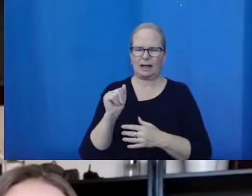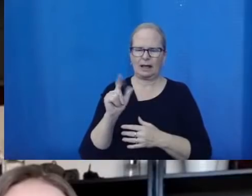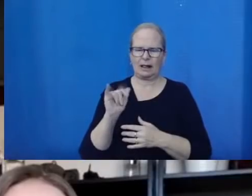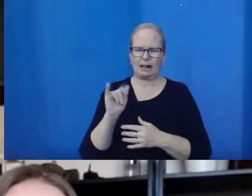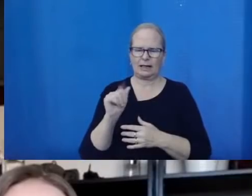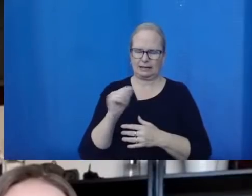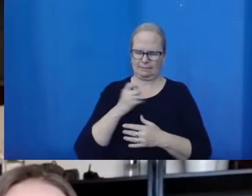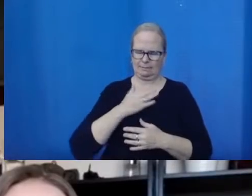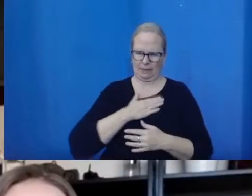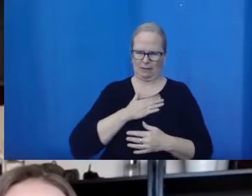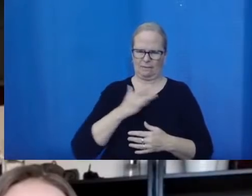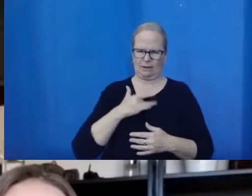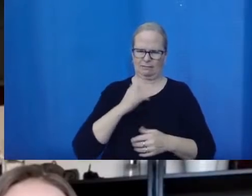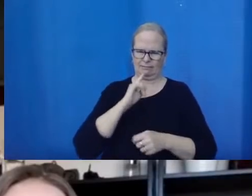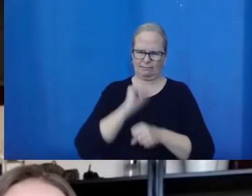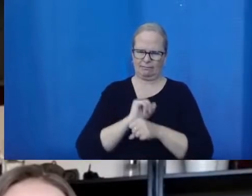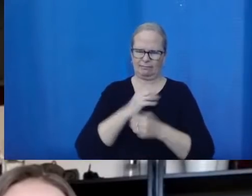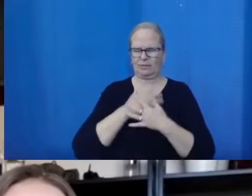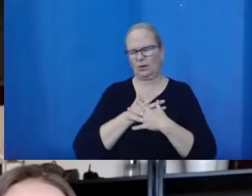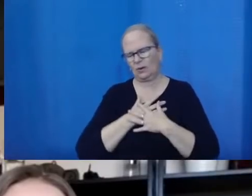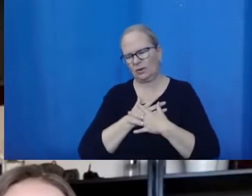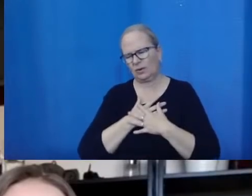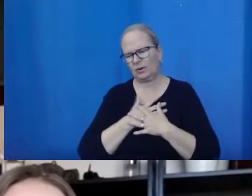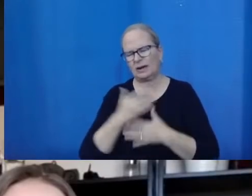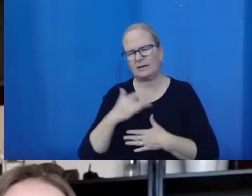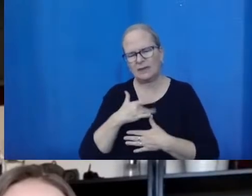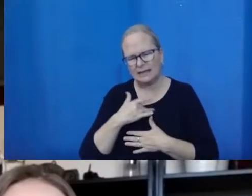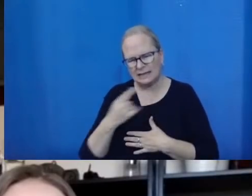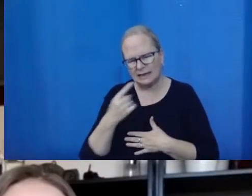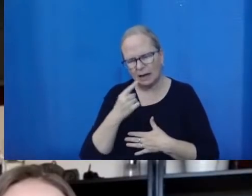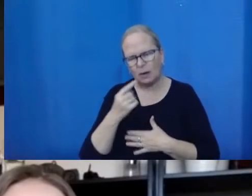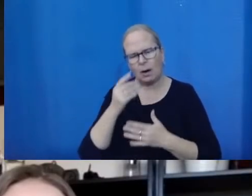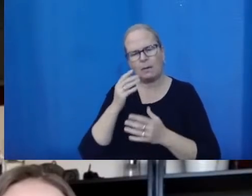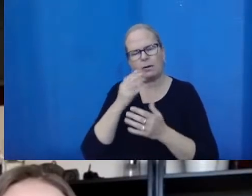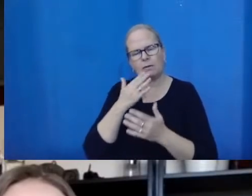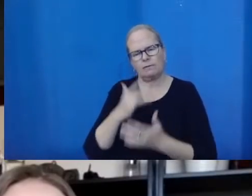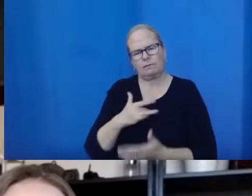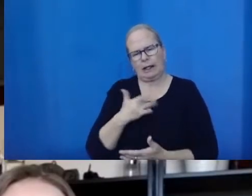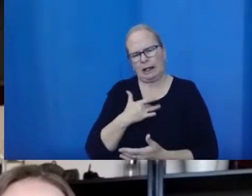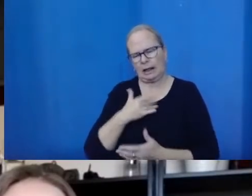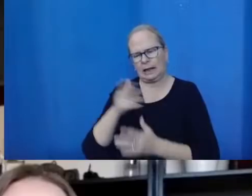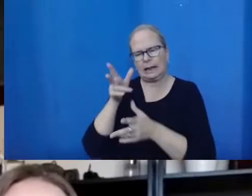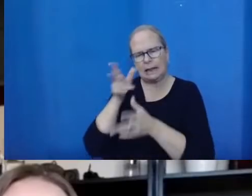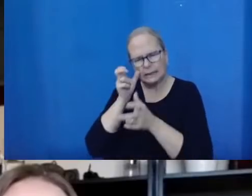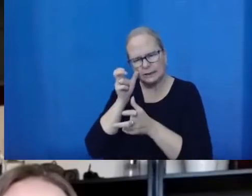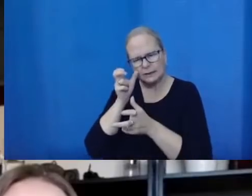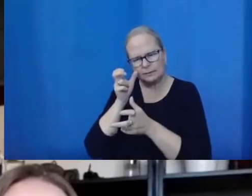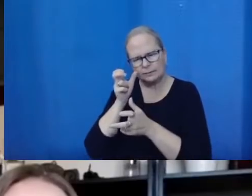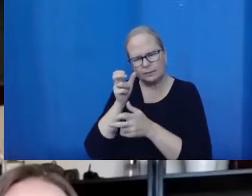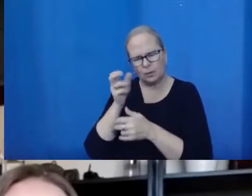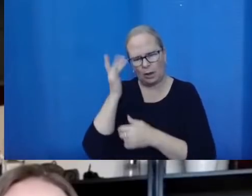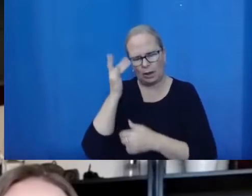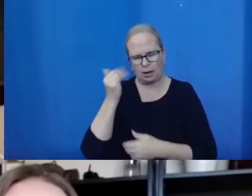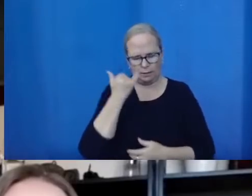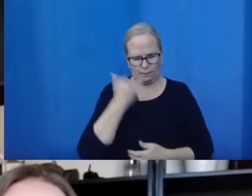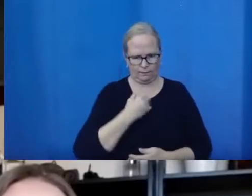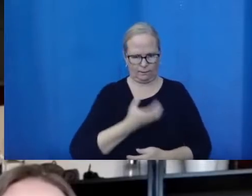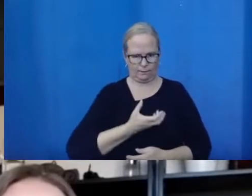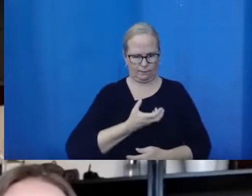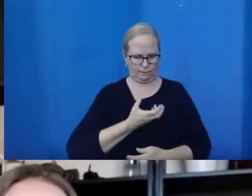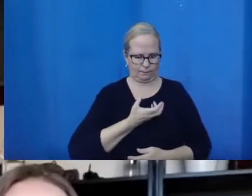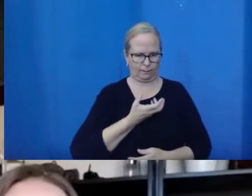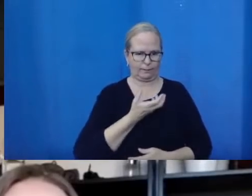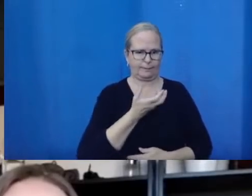a crisis of their current experience. So with that does suck.